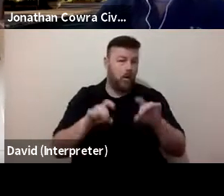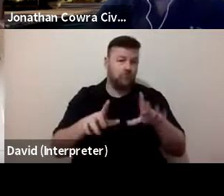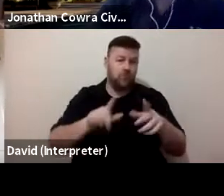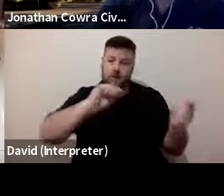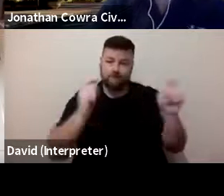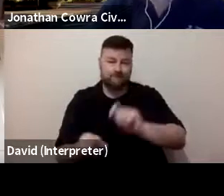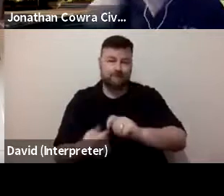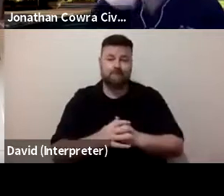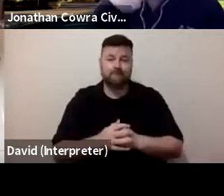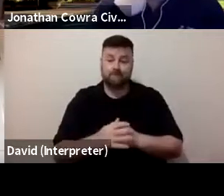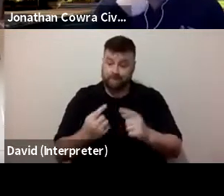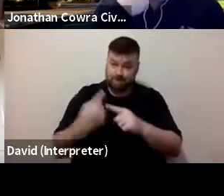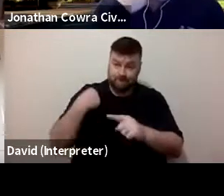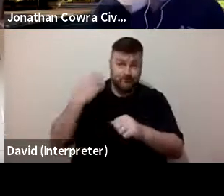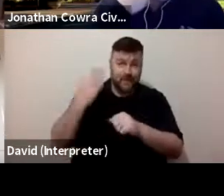have before.